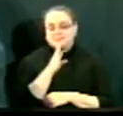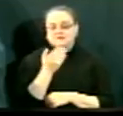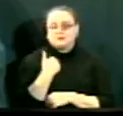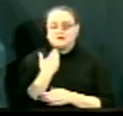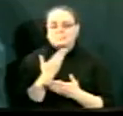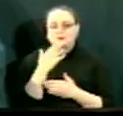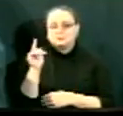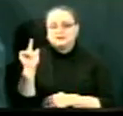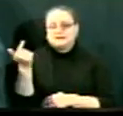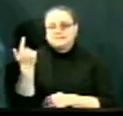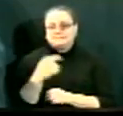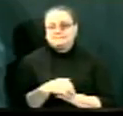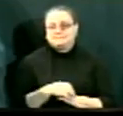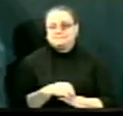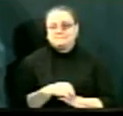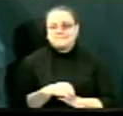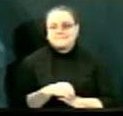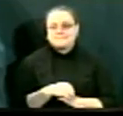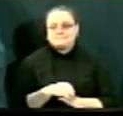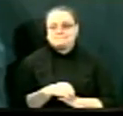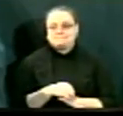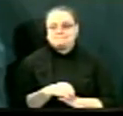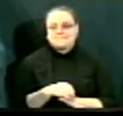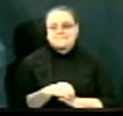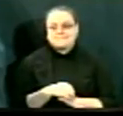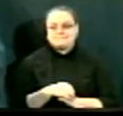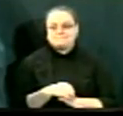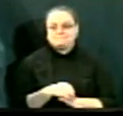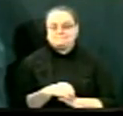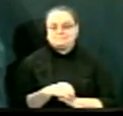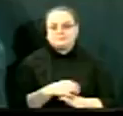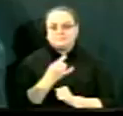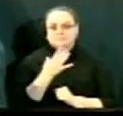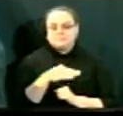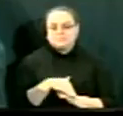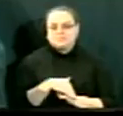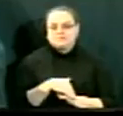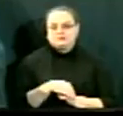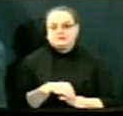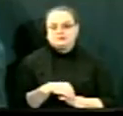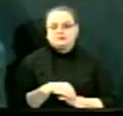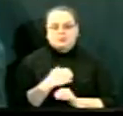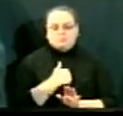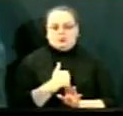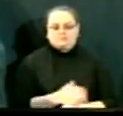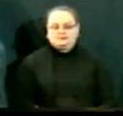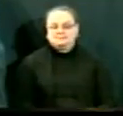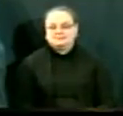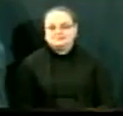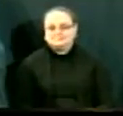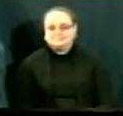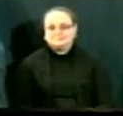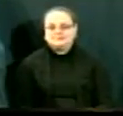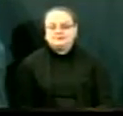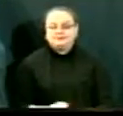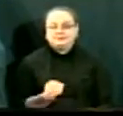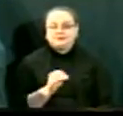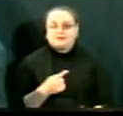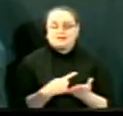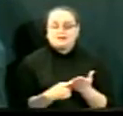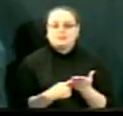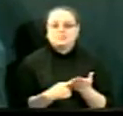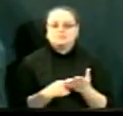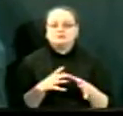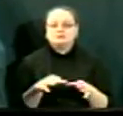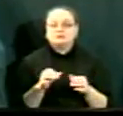motion and a second on the floor. If your light's on, Miss. Oh, okay. Okay. If there's no discussion,